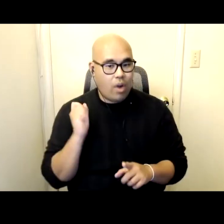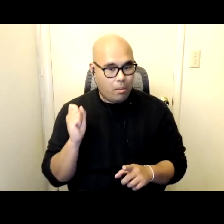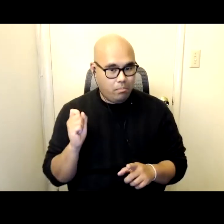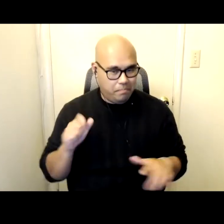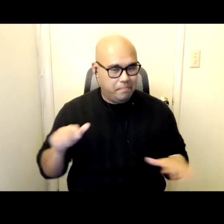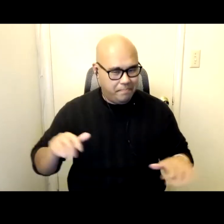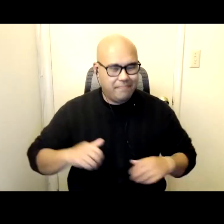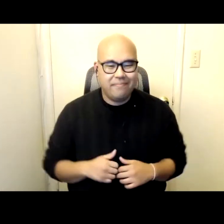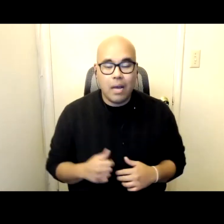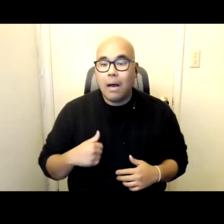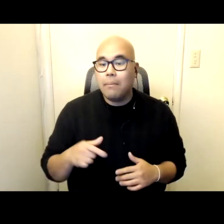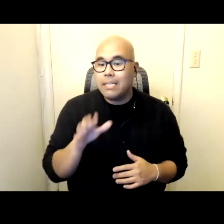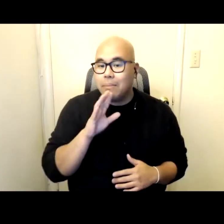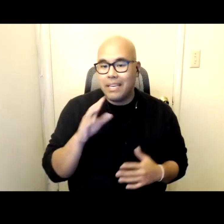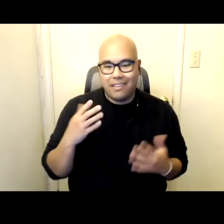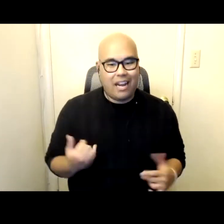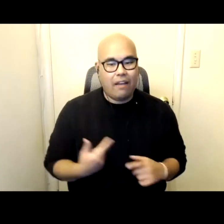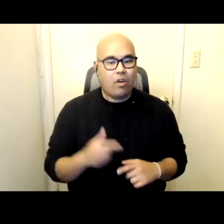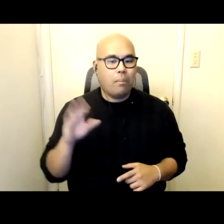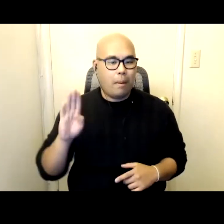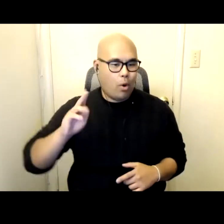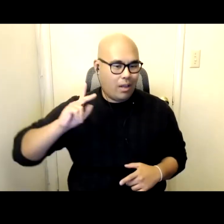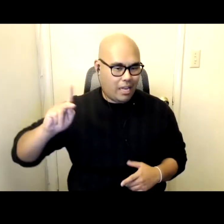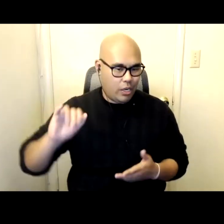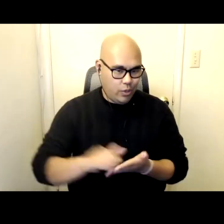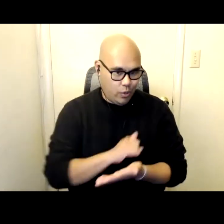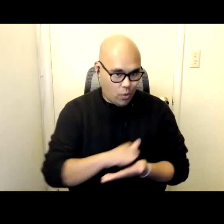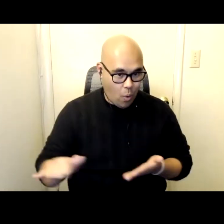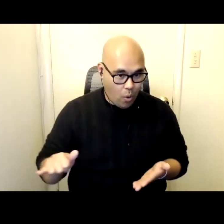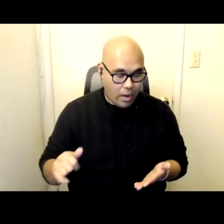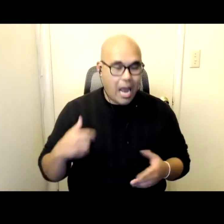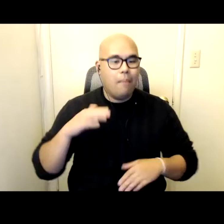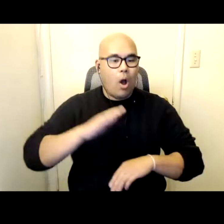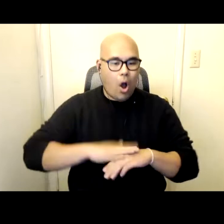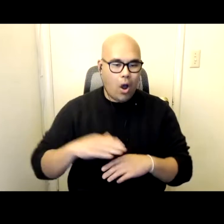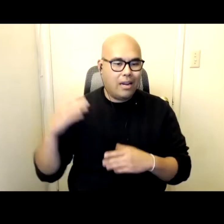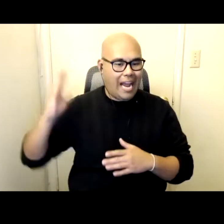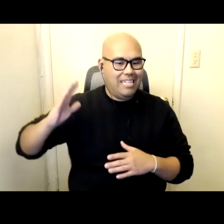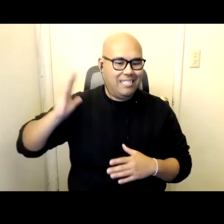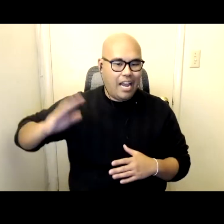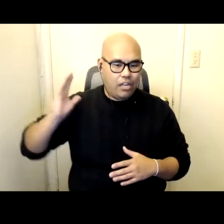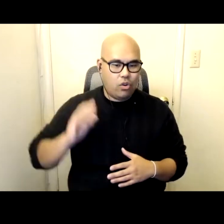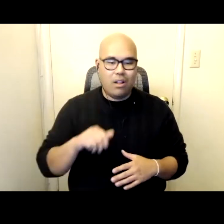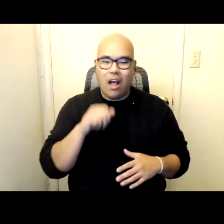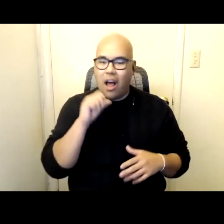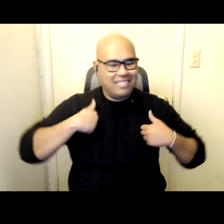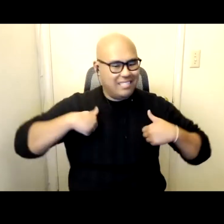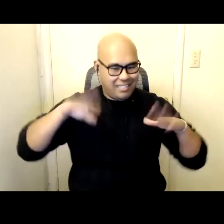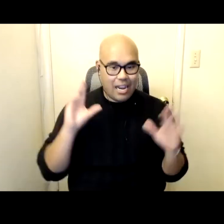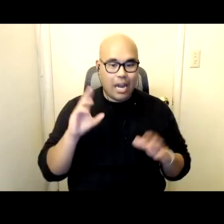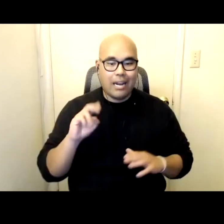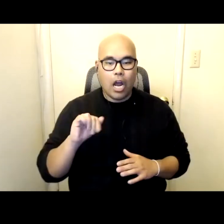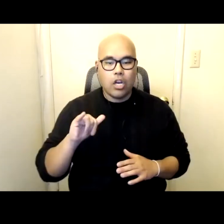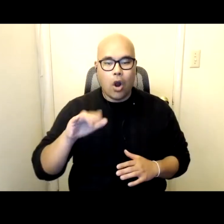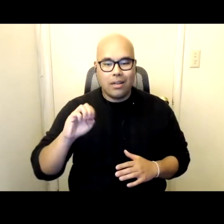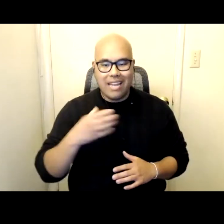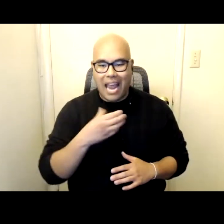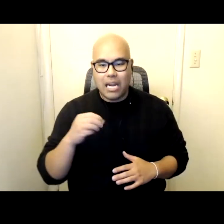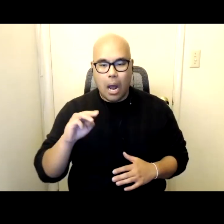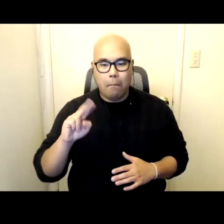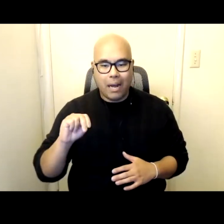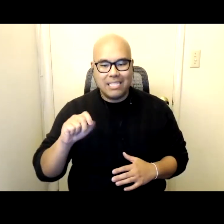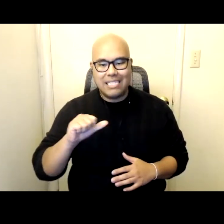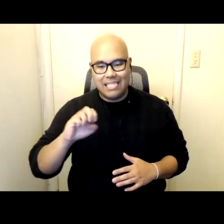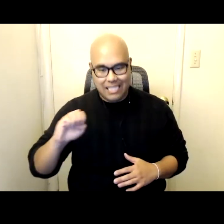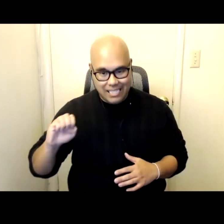from. I am speaking to you today from Brooklyn, New York, where I am on ancestral and unceded Canarsie and Munsee Lenape